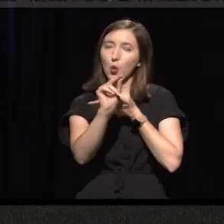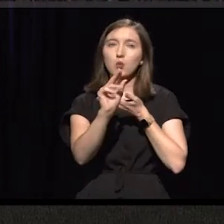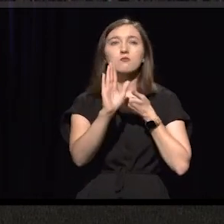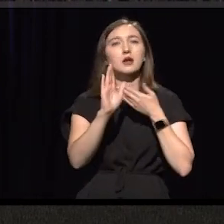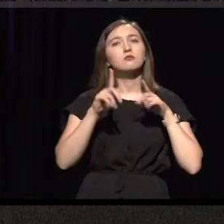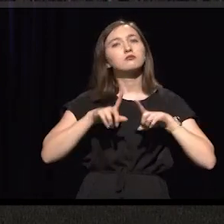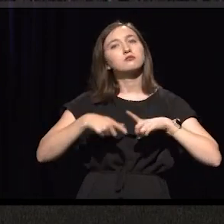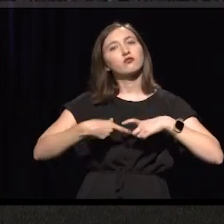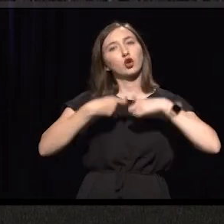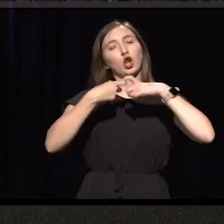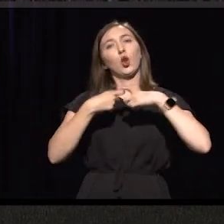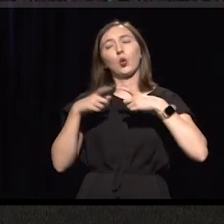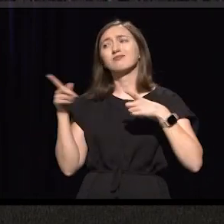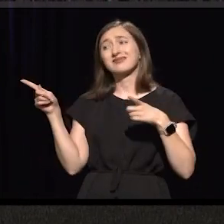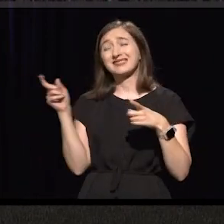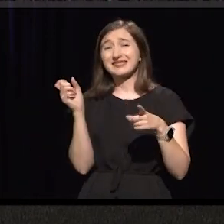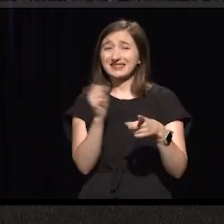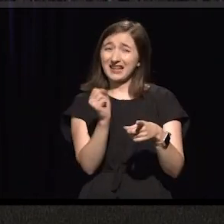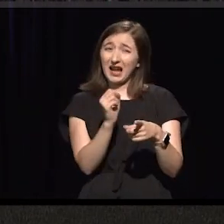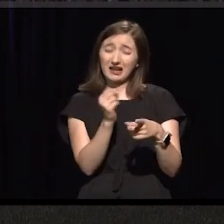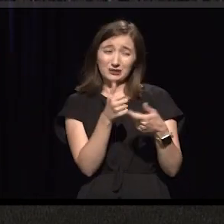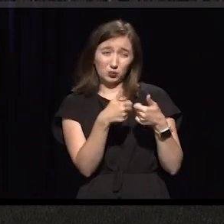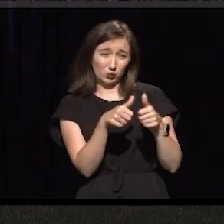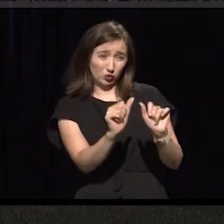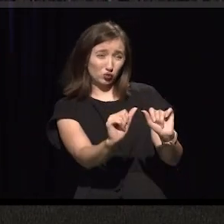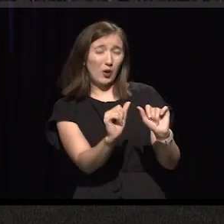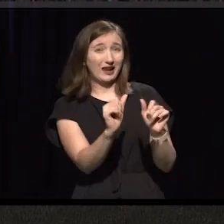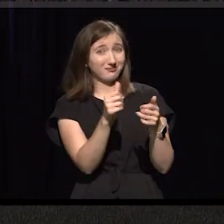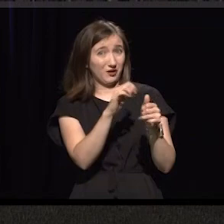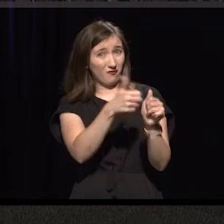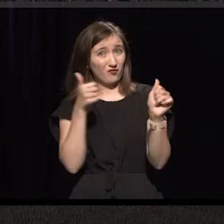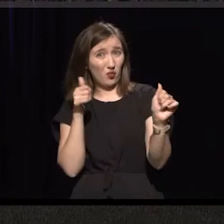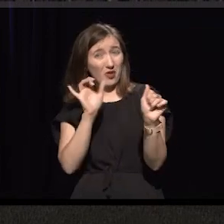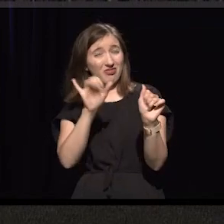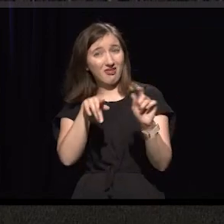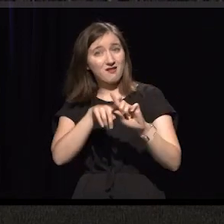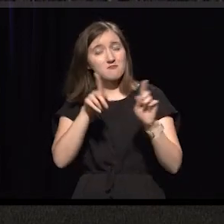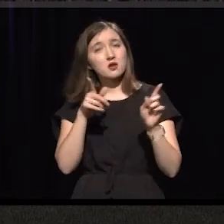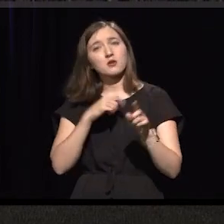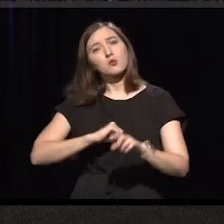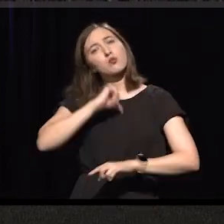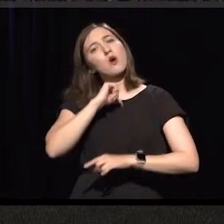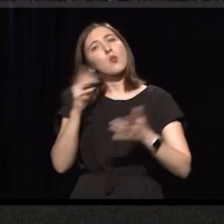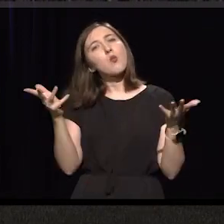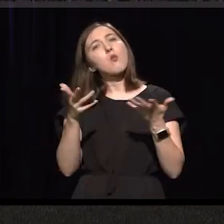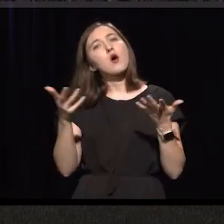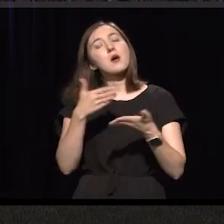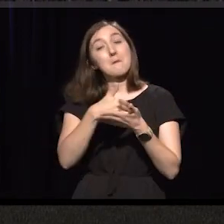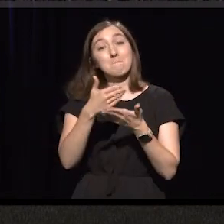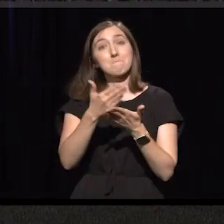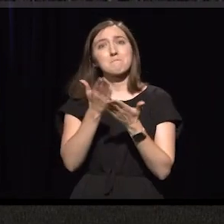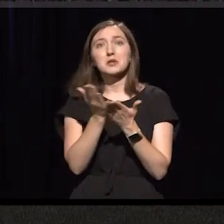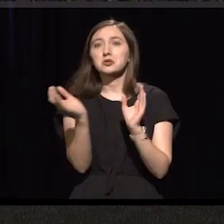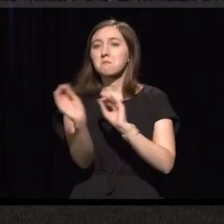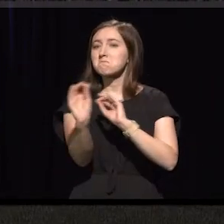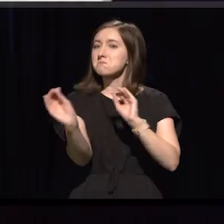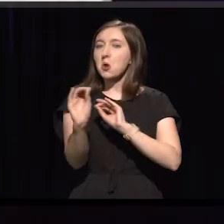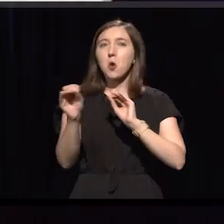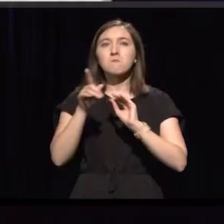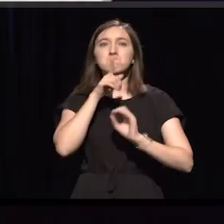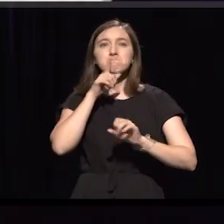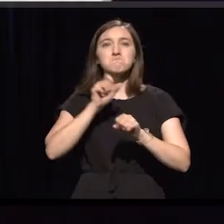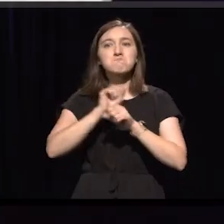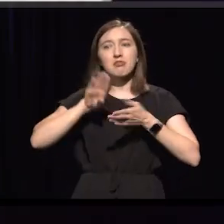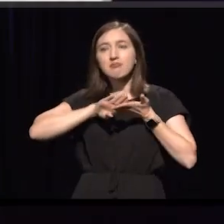that. Again, something that we are proud of, though, is that this budget has no layoffs for